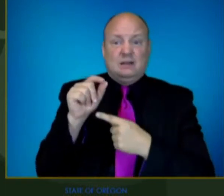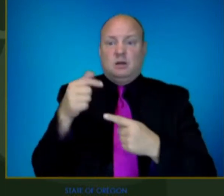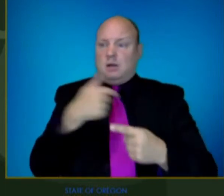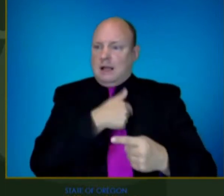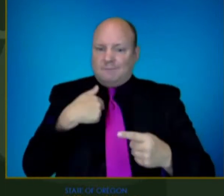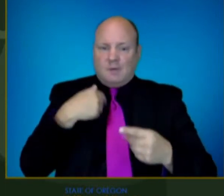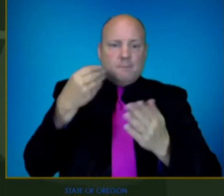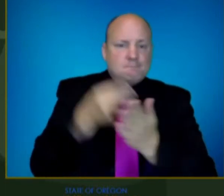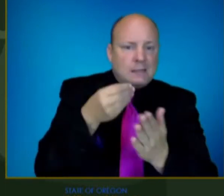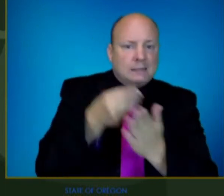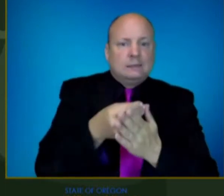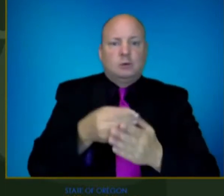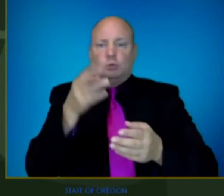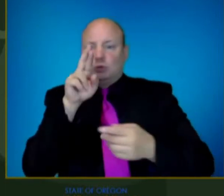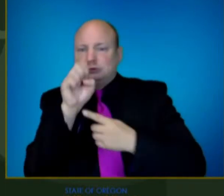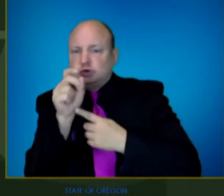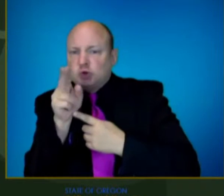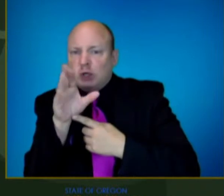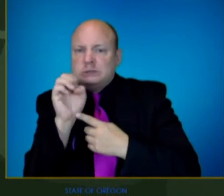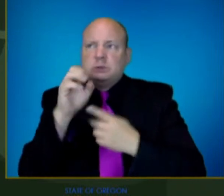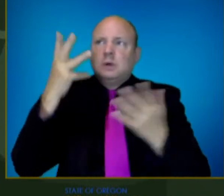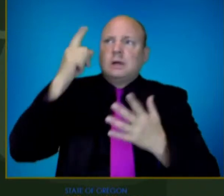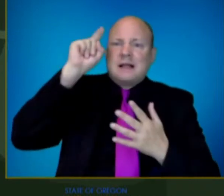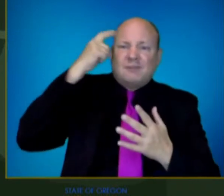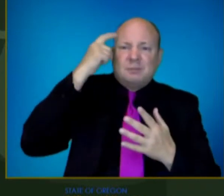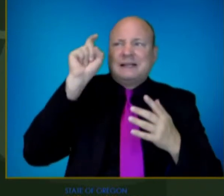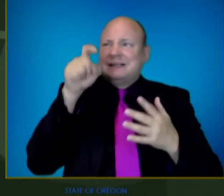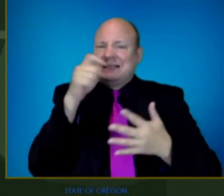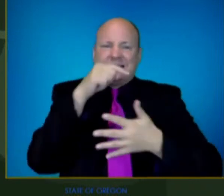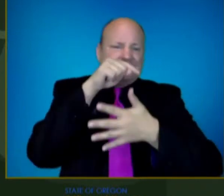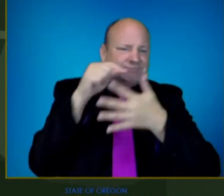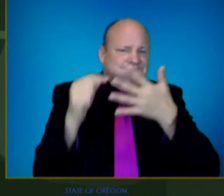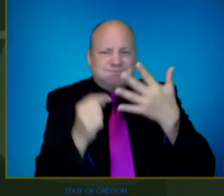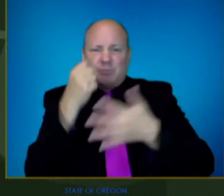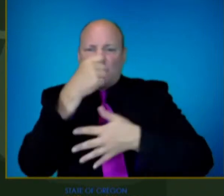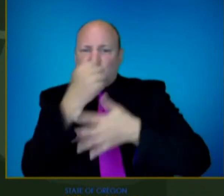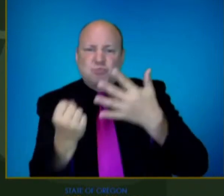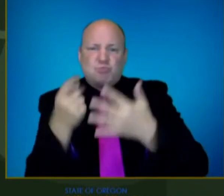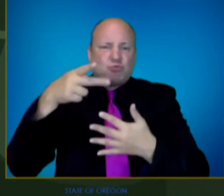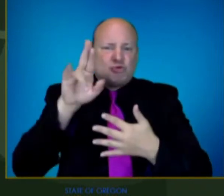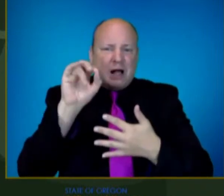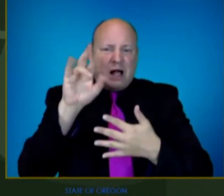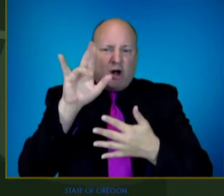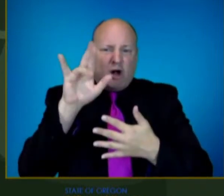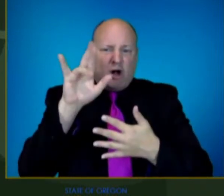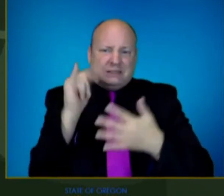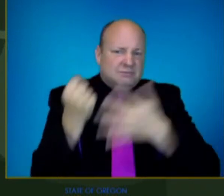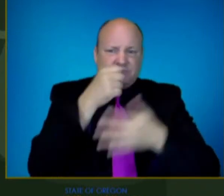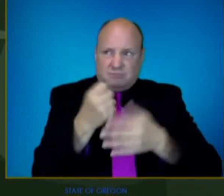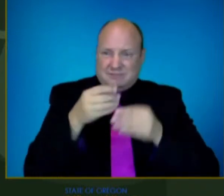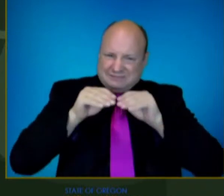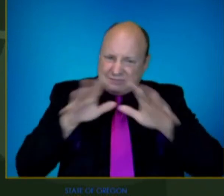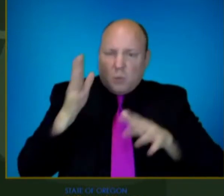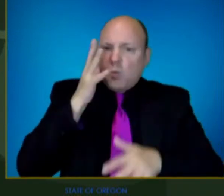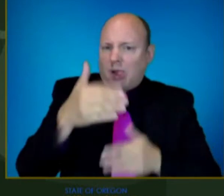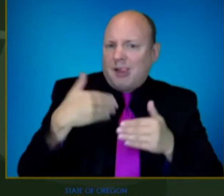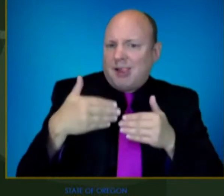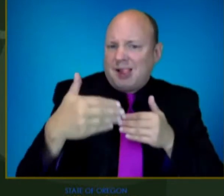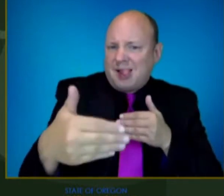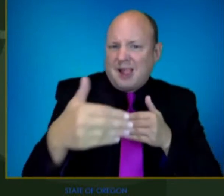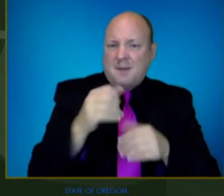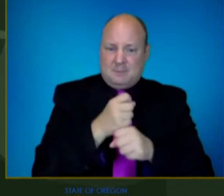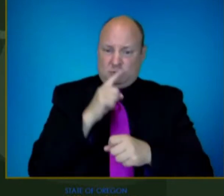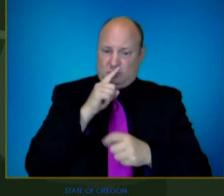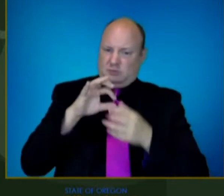keep Oregonians safe and healthy through the coming days. Please treat these hot temperatures